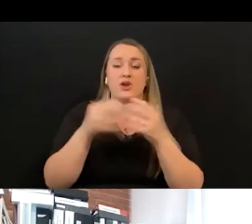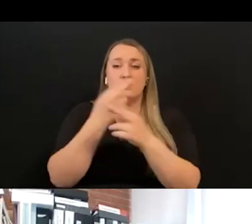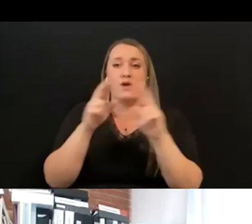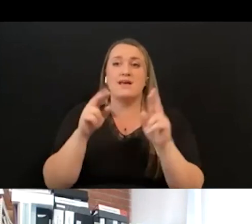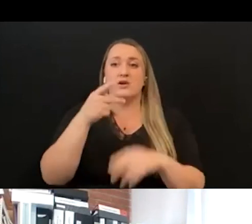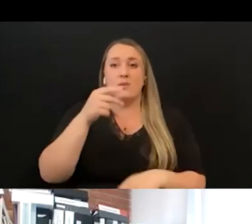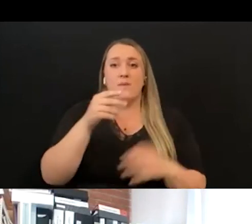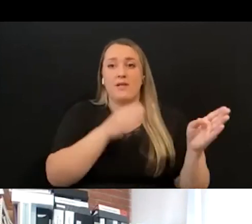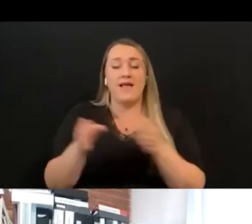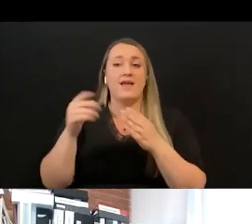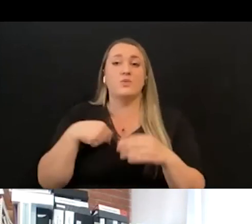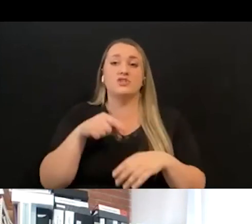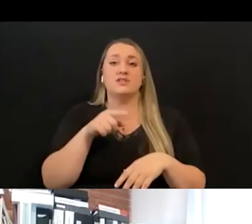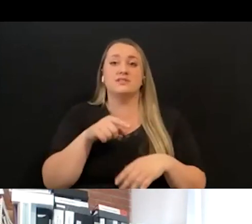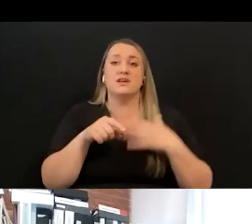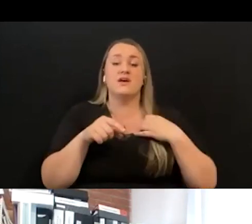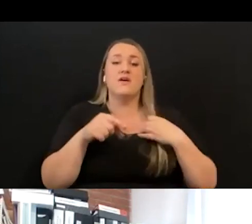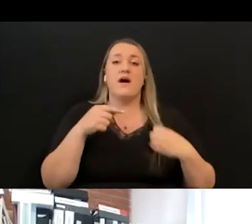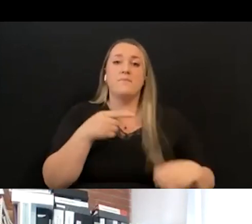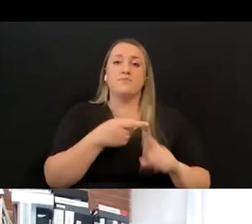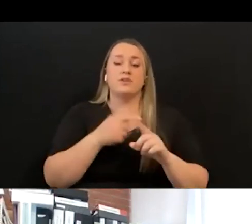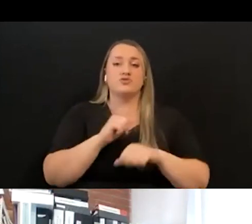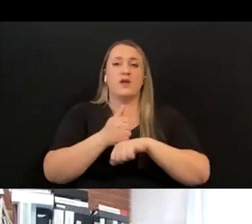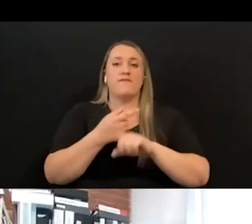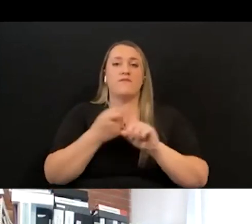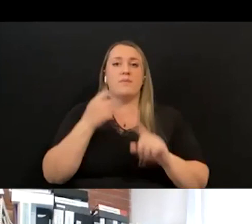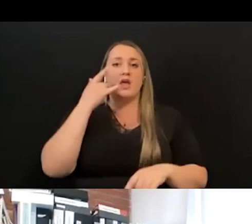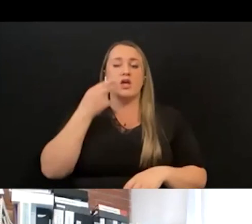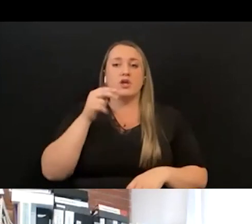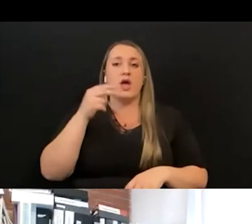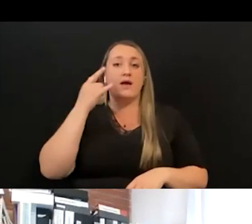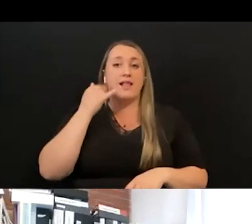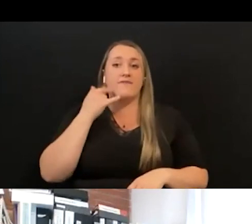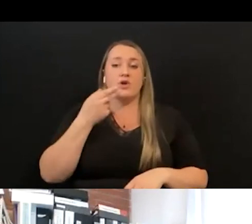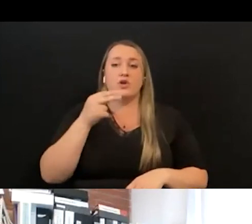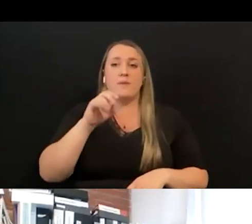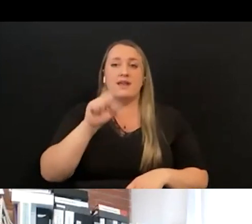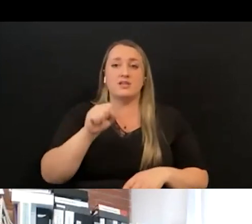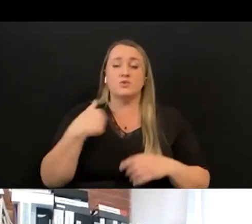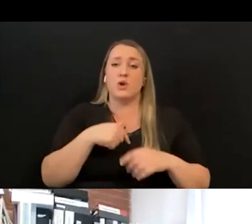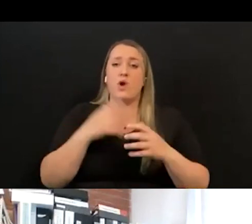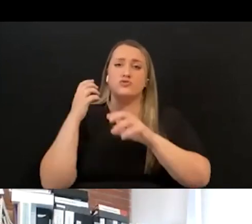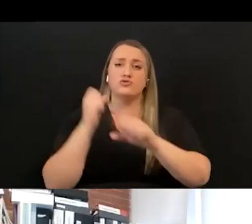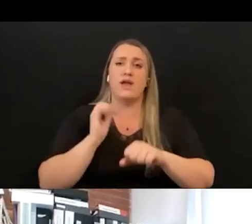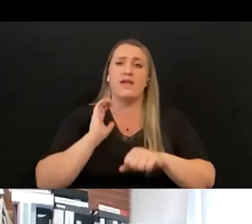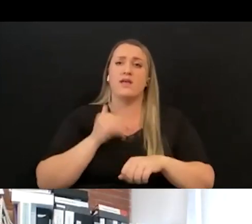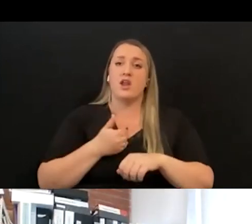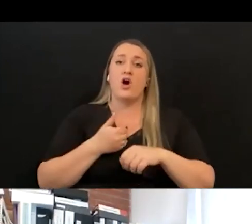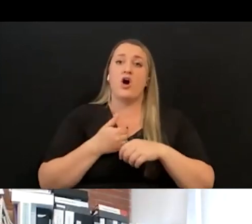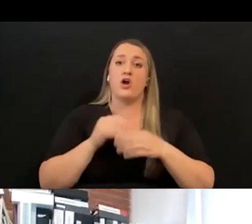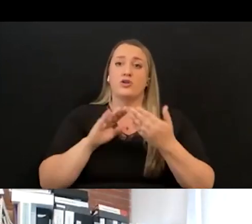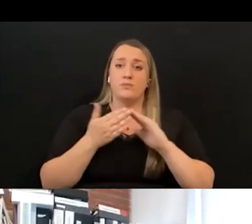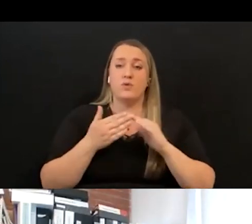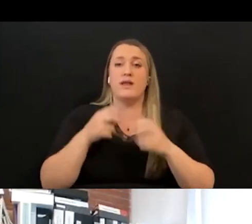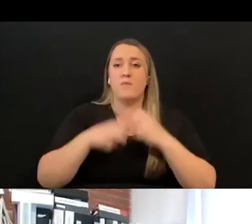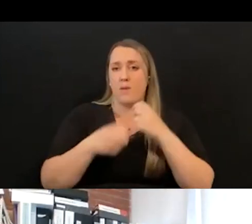for the Humanities. The goal of this series is to strengthen our statewide community of public humanities practitioners and problem solve